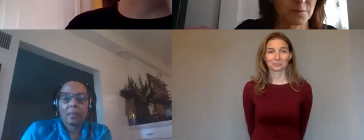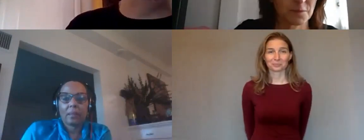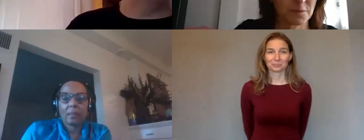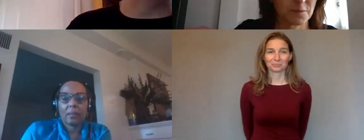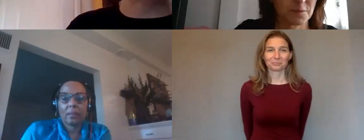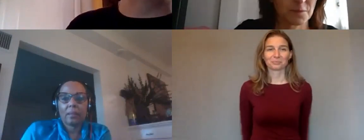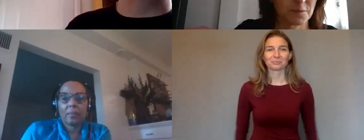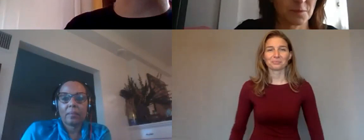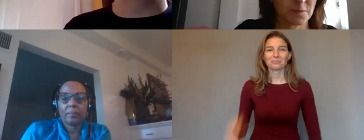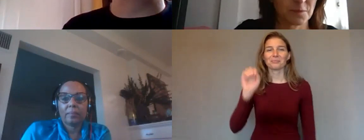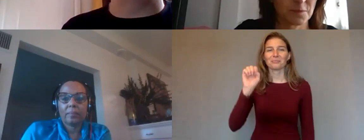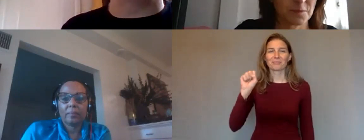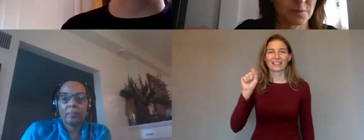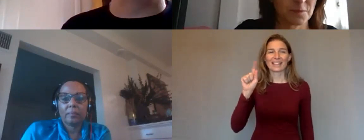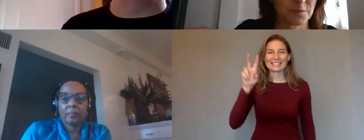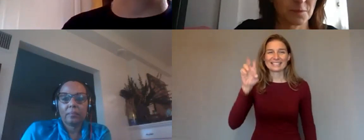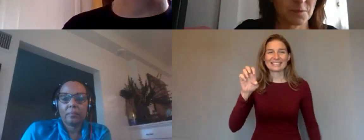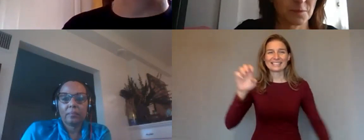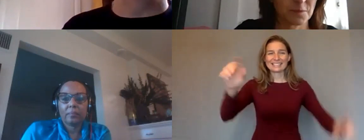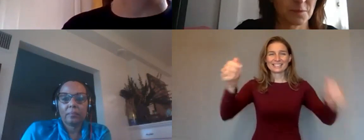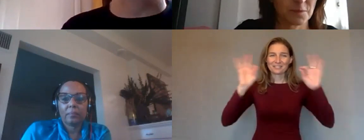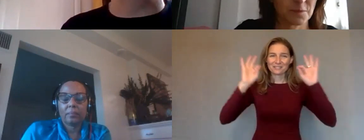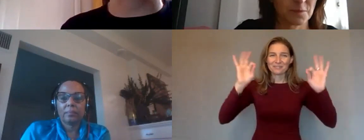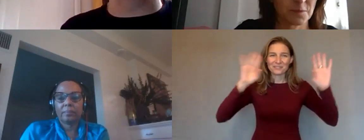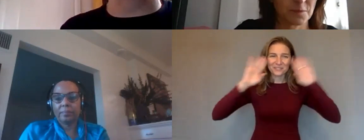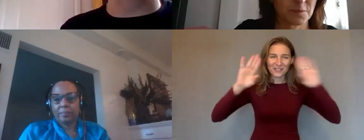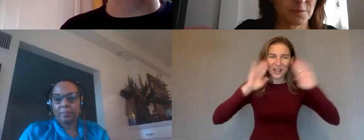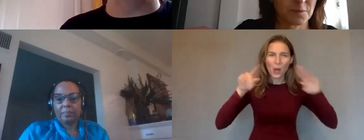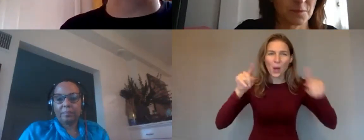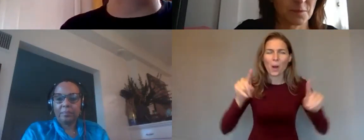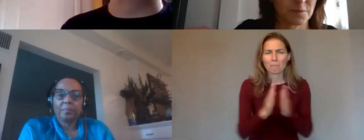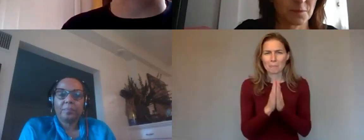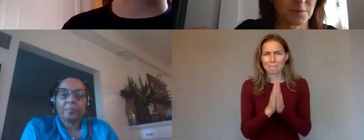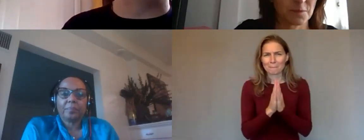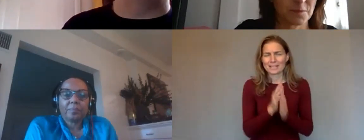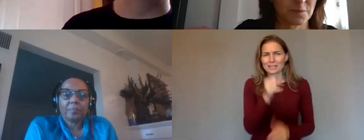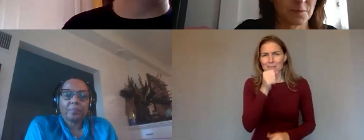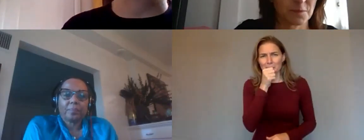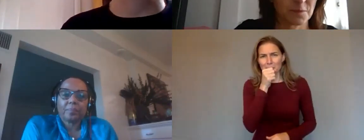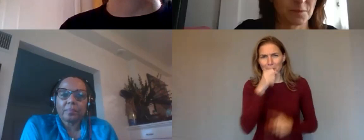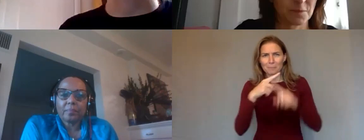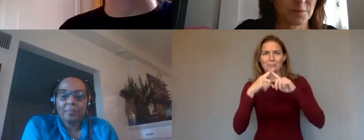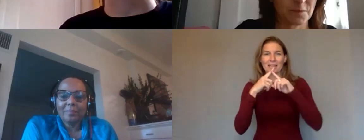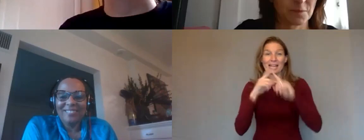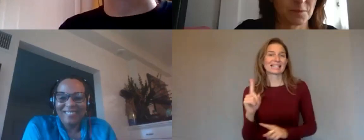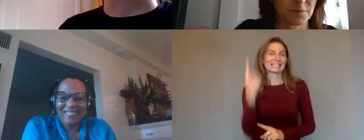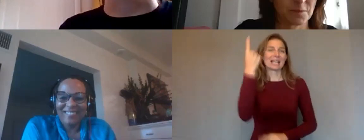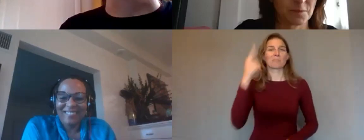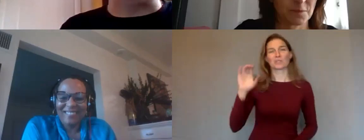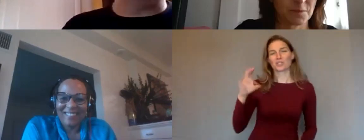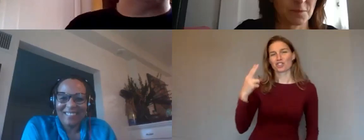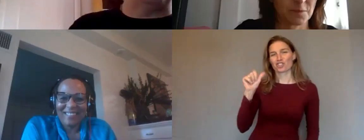Hi, everybody. And just to remind you to keep yourselves on mute unless you're Charlotte.